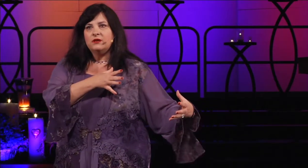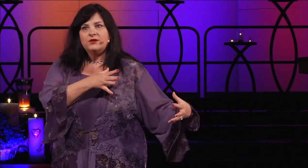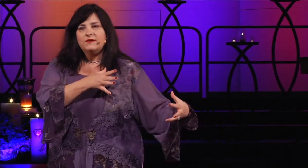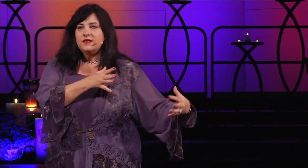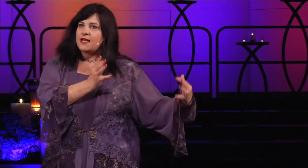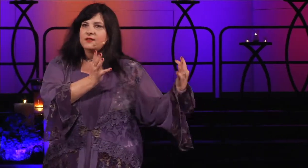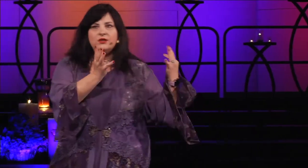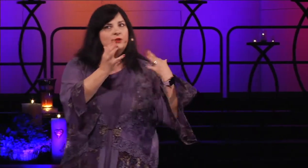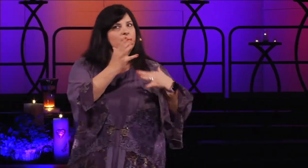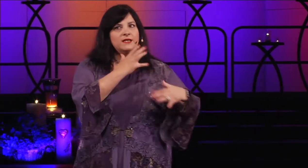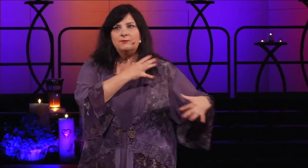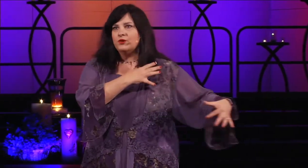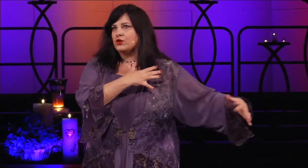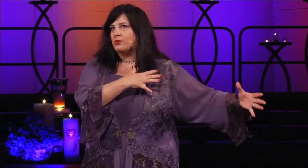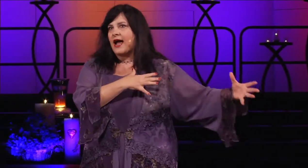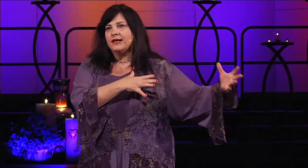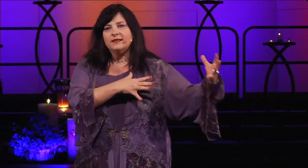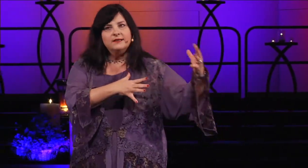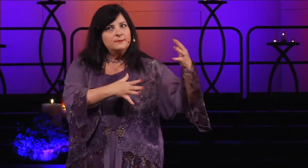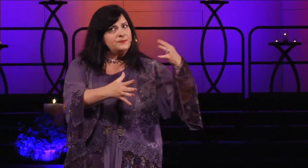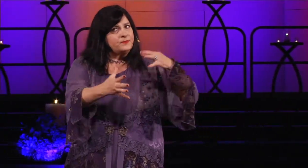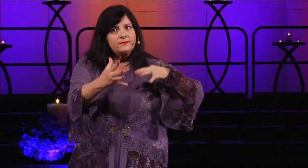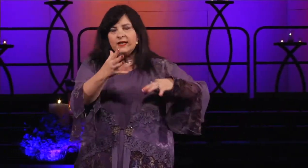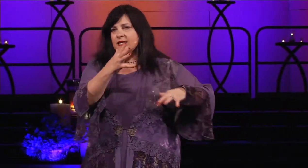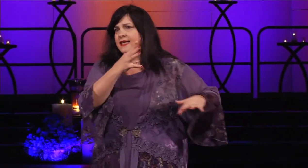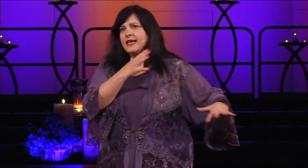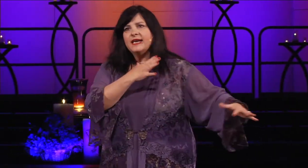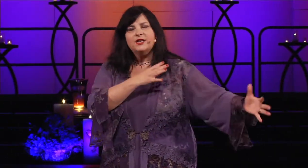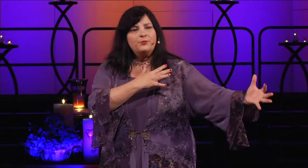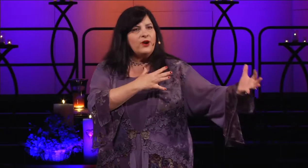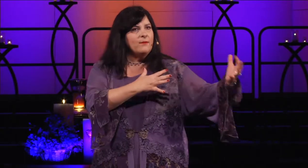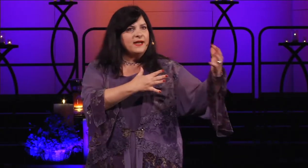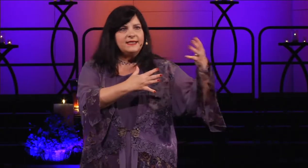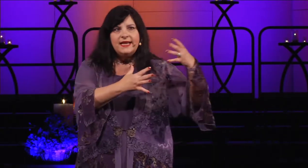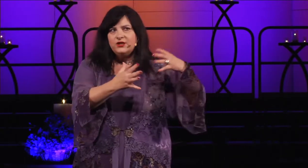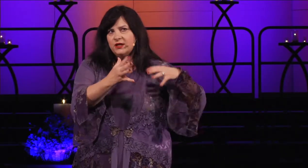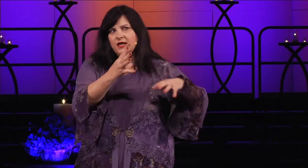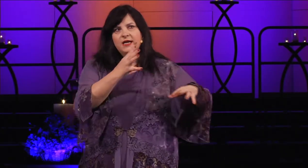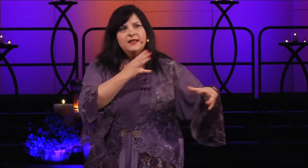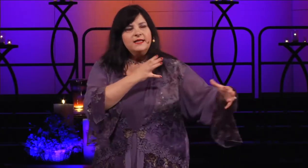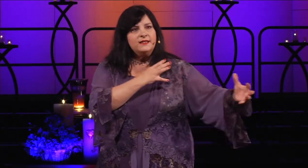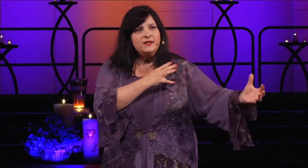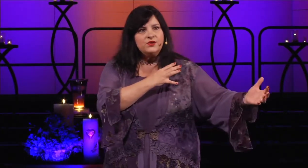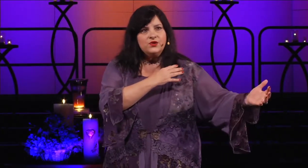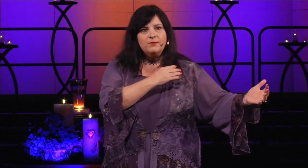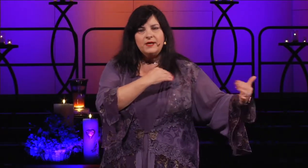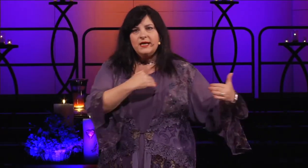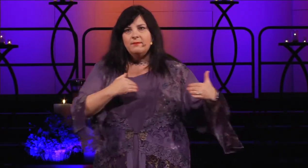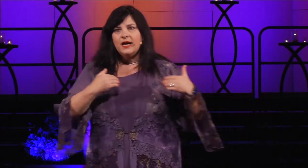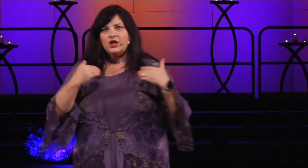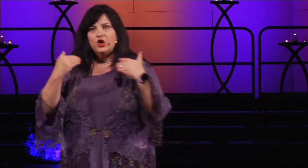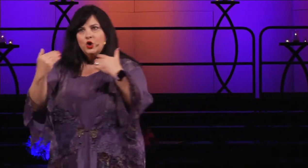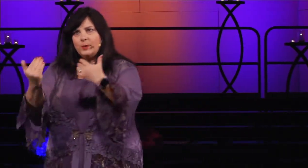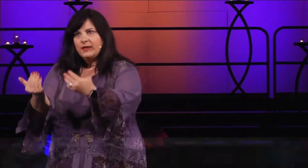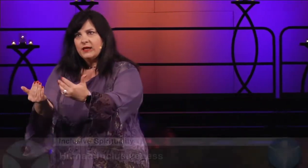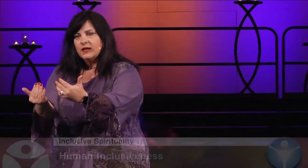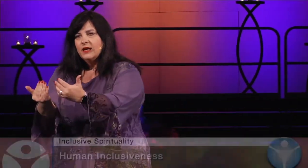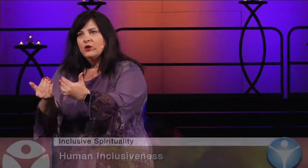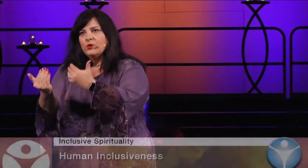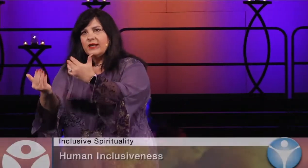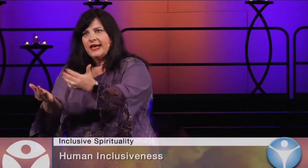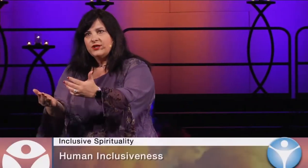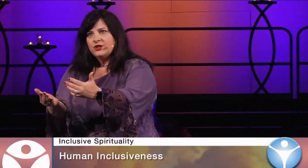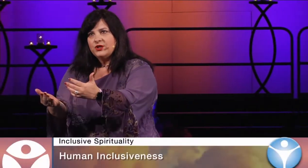spiritual inclusiveness has to do with my spiritual practice and taking into prayer and meditation things that disturb me. In my